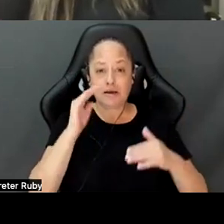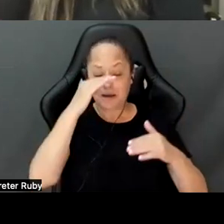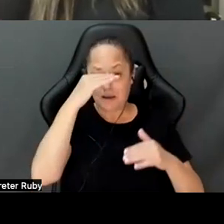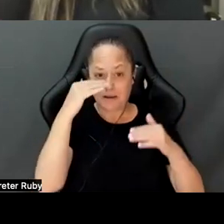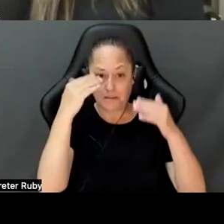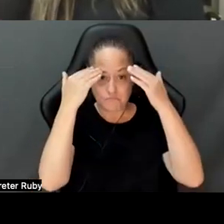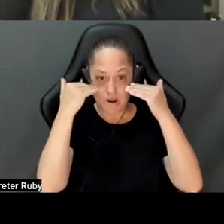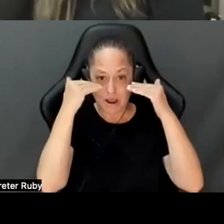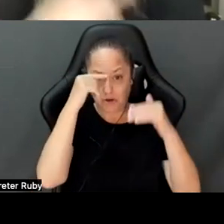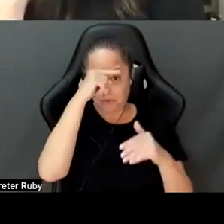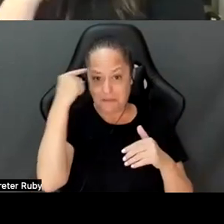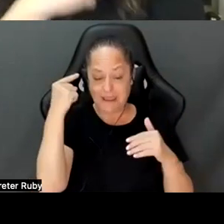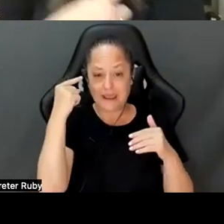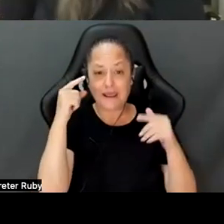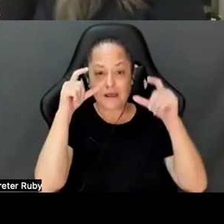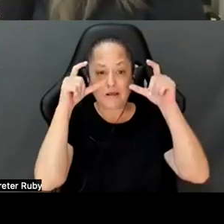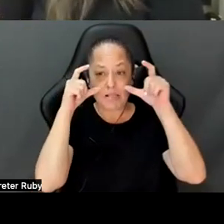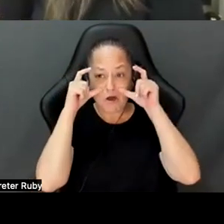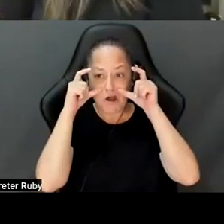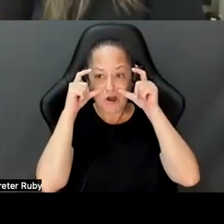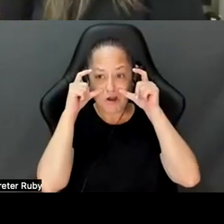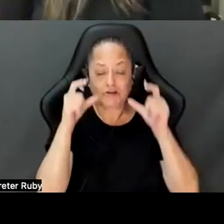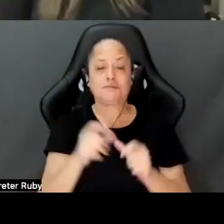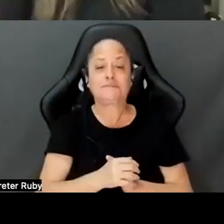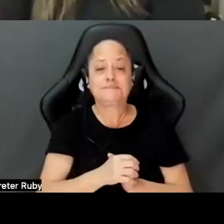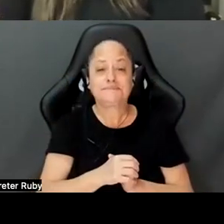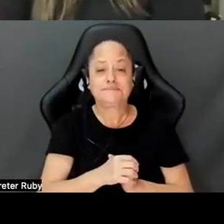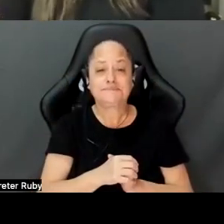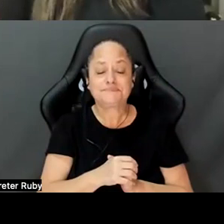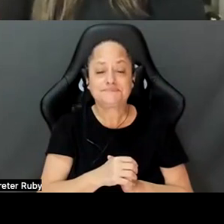and I have large tortoiseshell glasses.